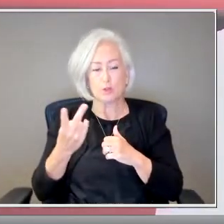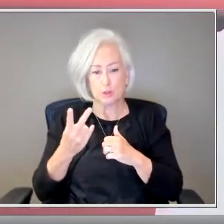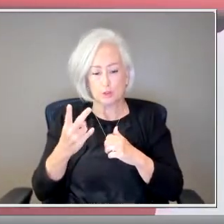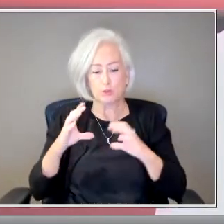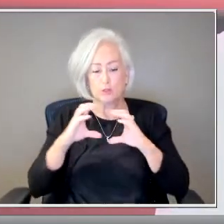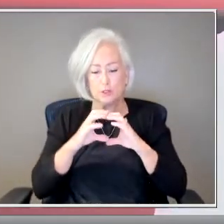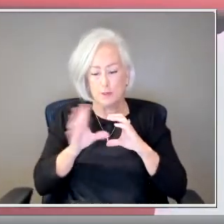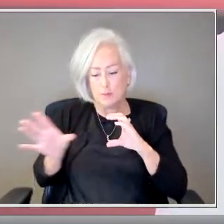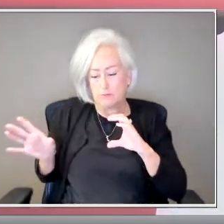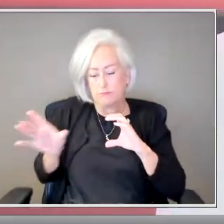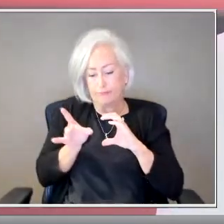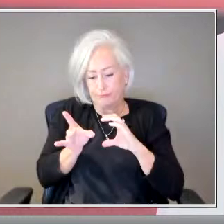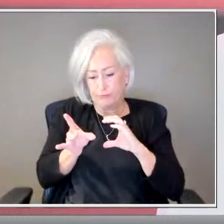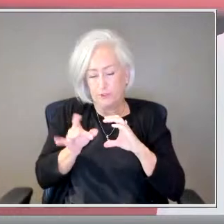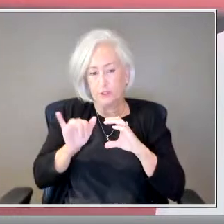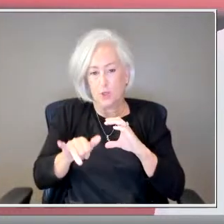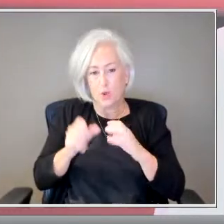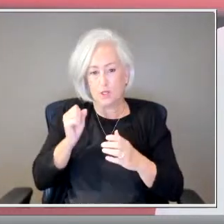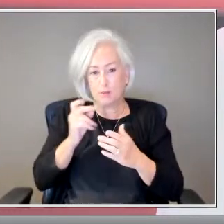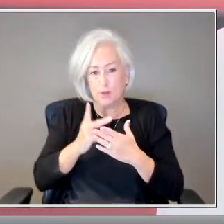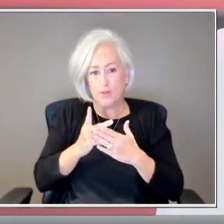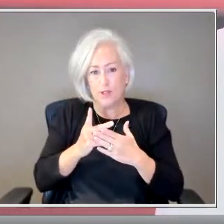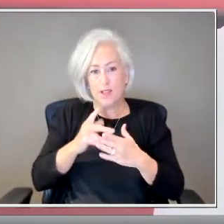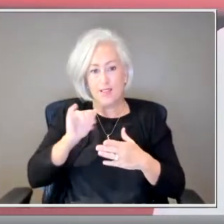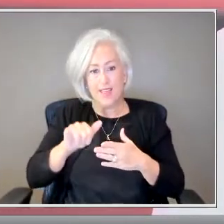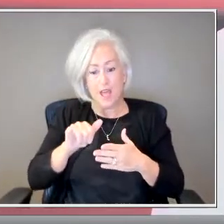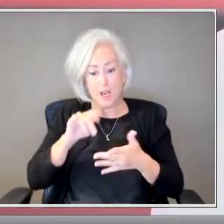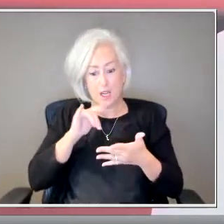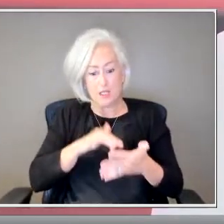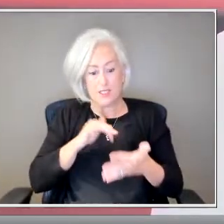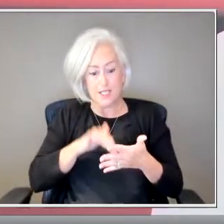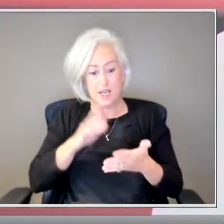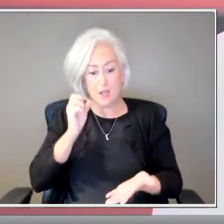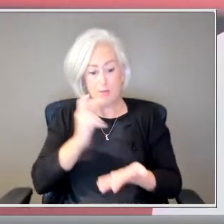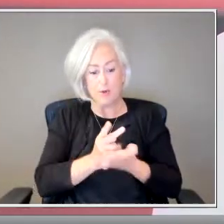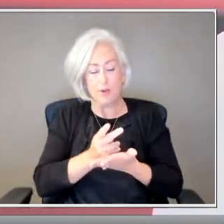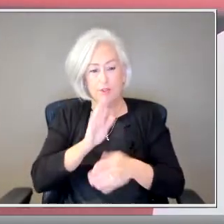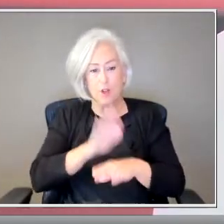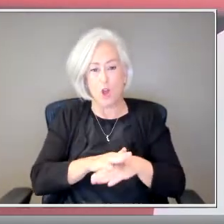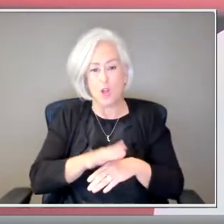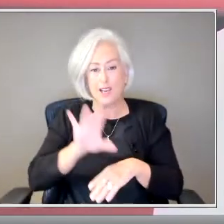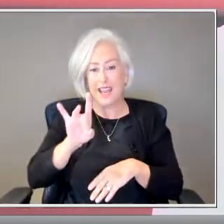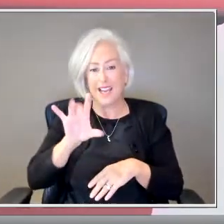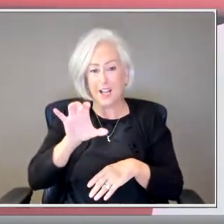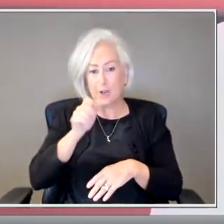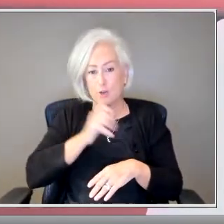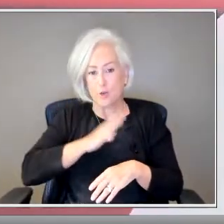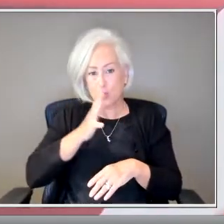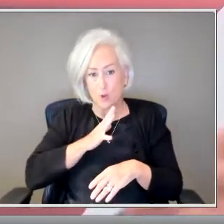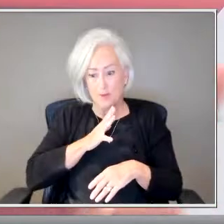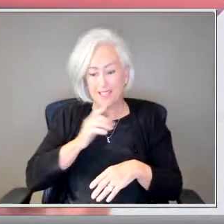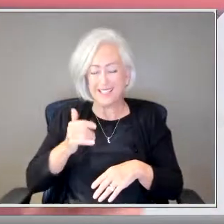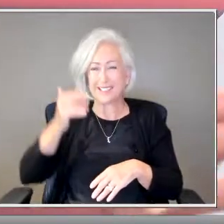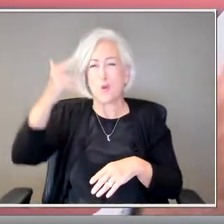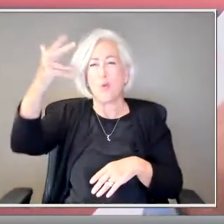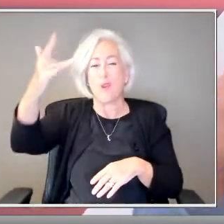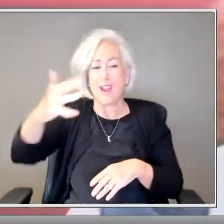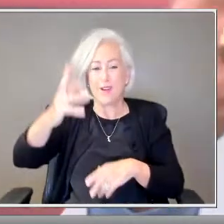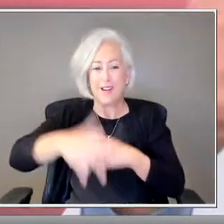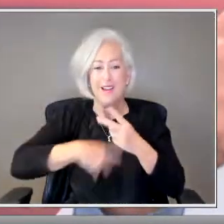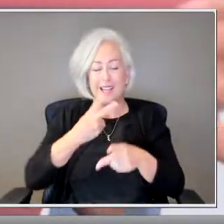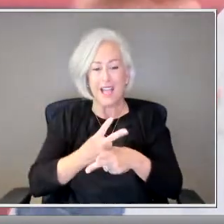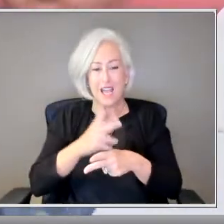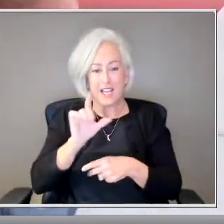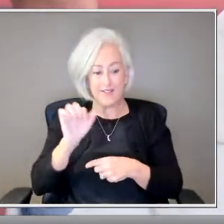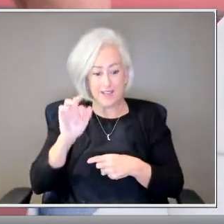study of 800 people, 800 women, because it's a rare form of cancer where they need it. And so then you get to a study where 2